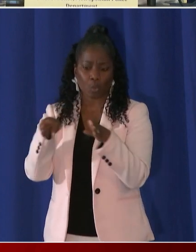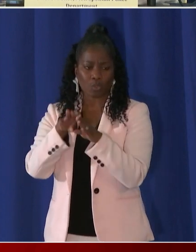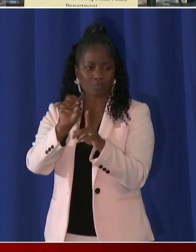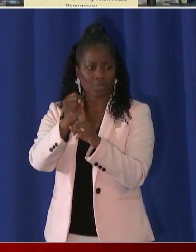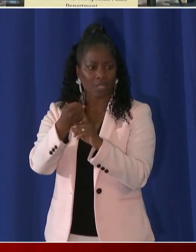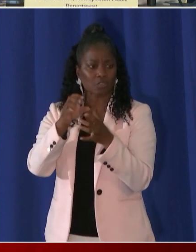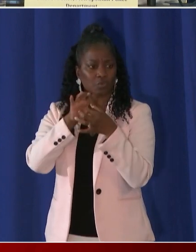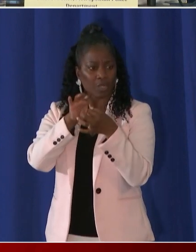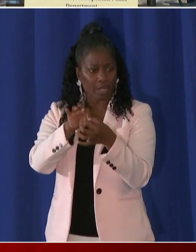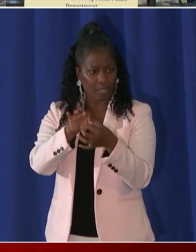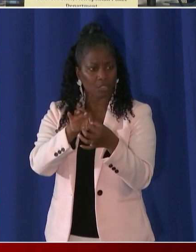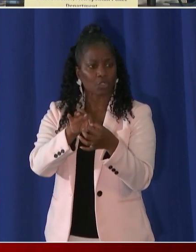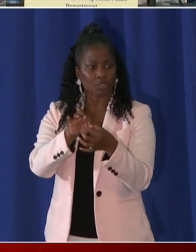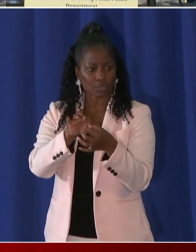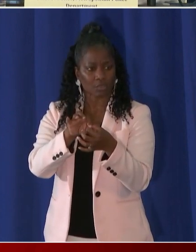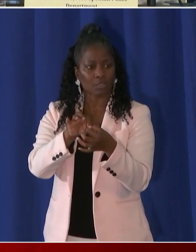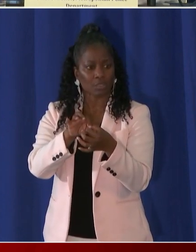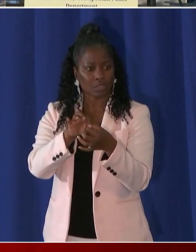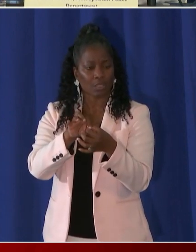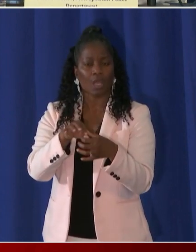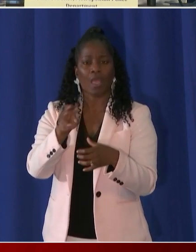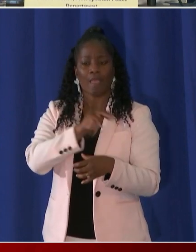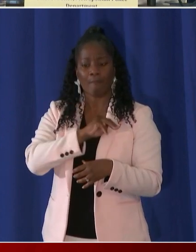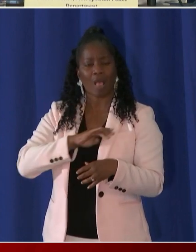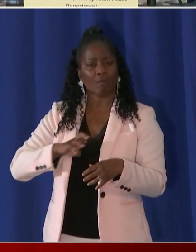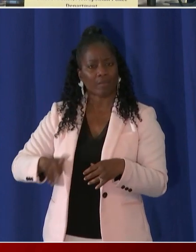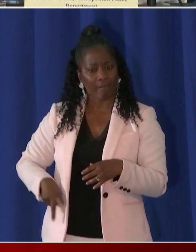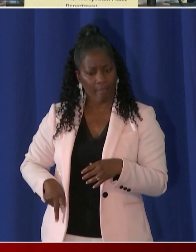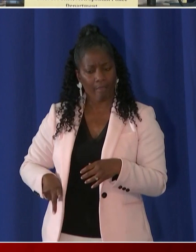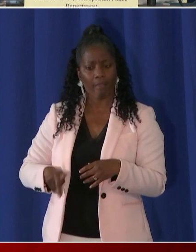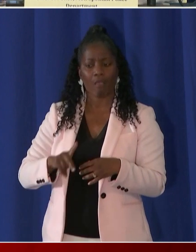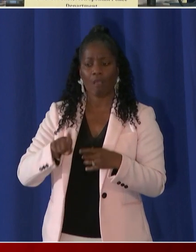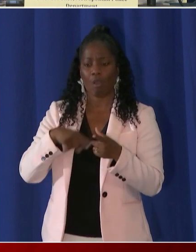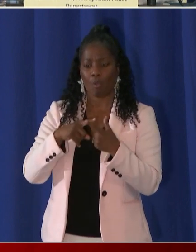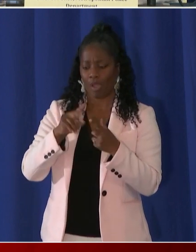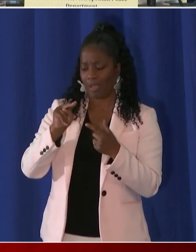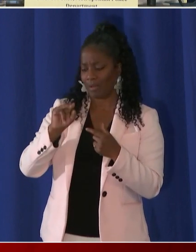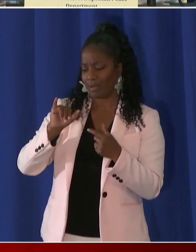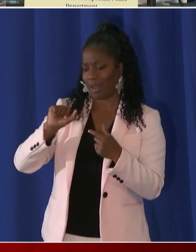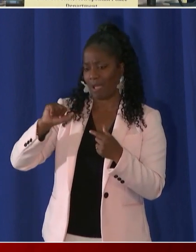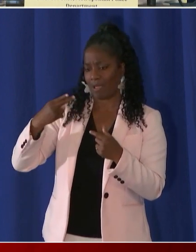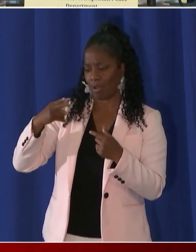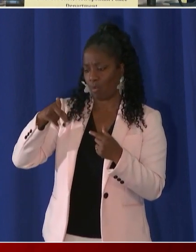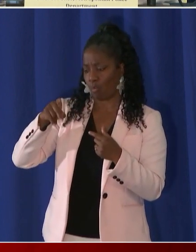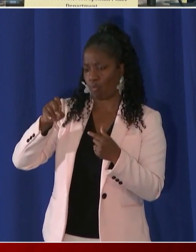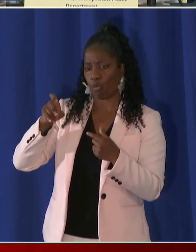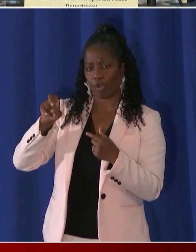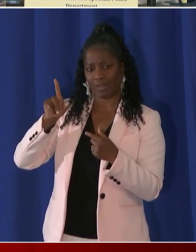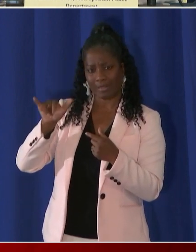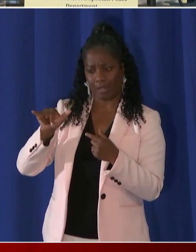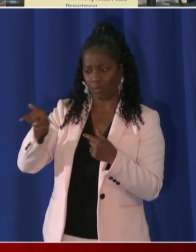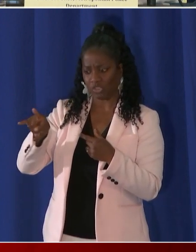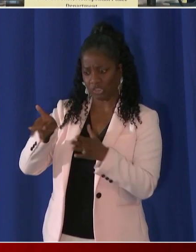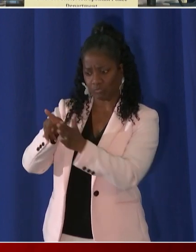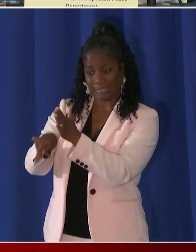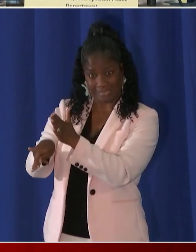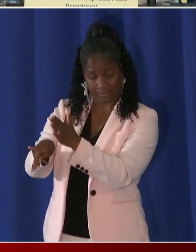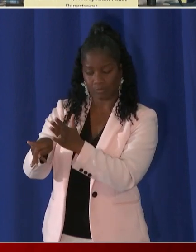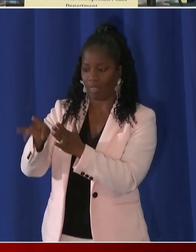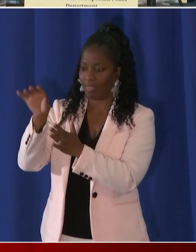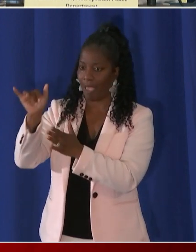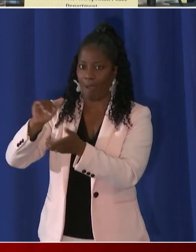case involving Mellon and MLK, and when Nia Courtney was murdered, that was a partnership case that